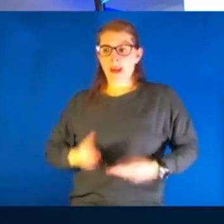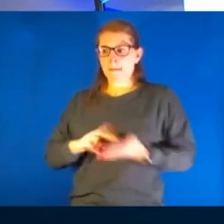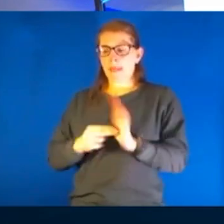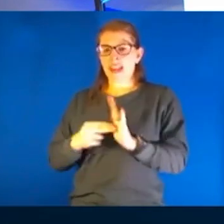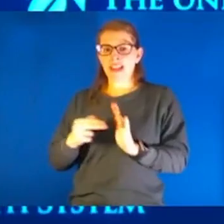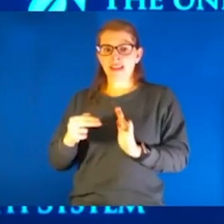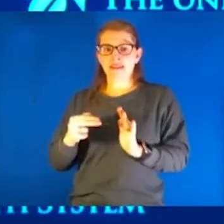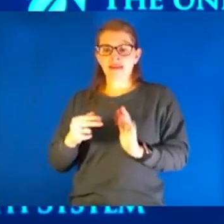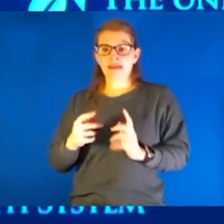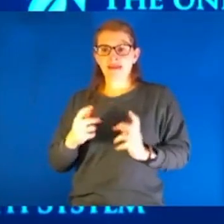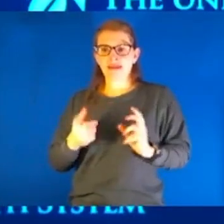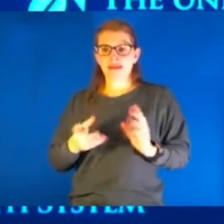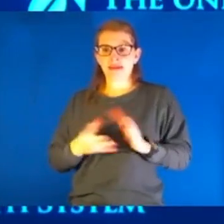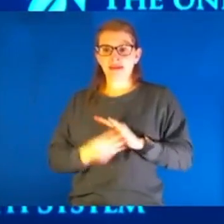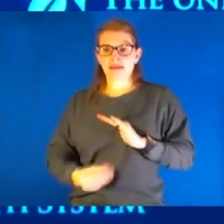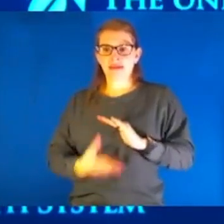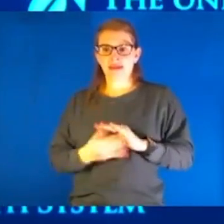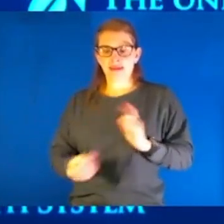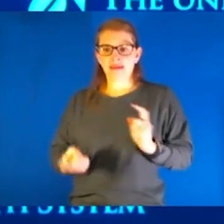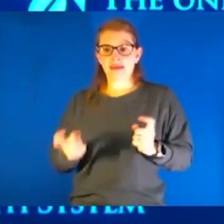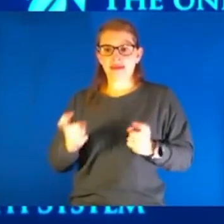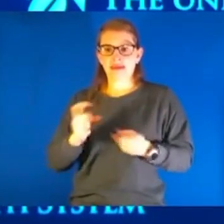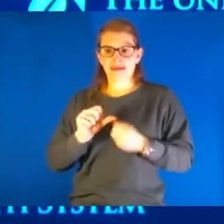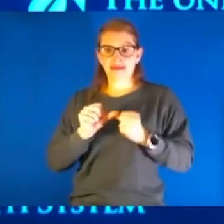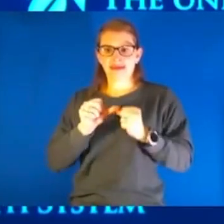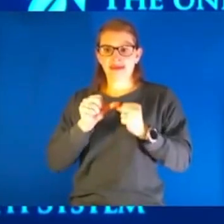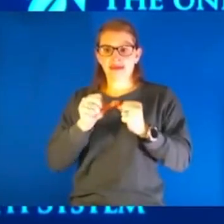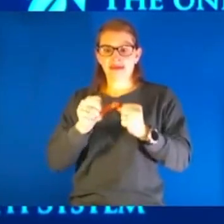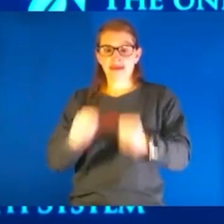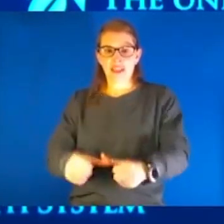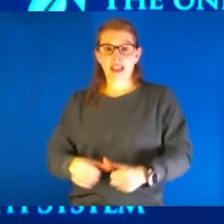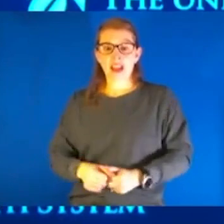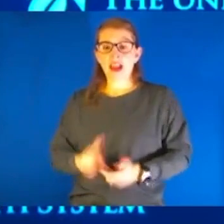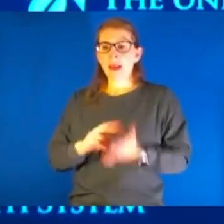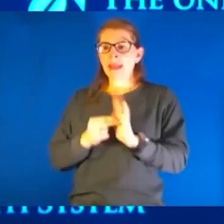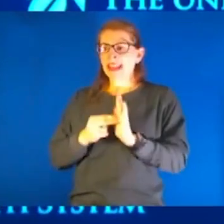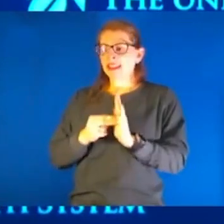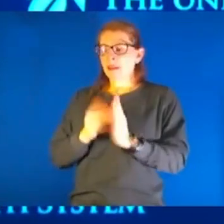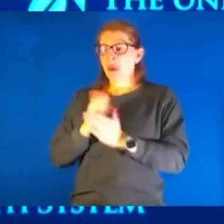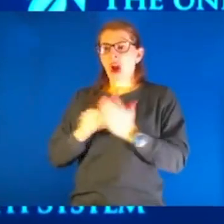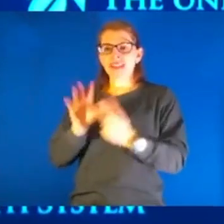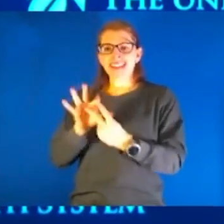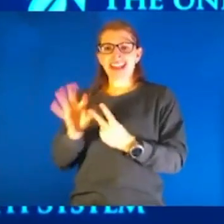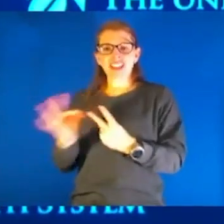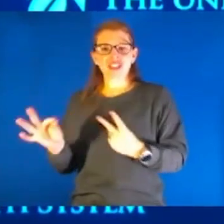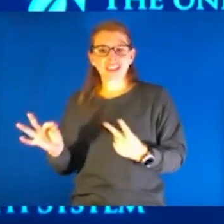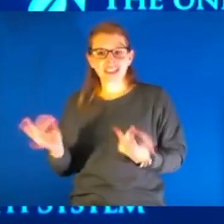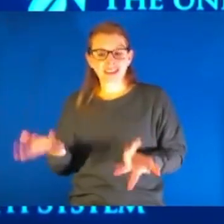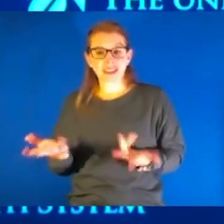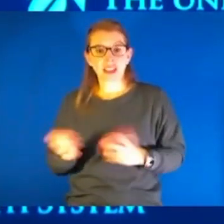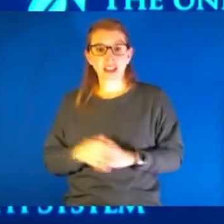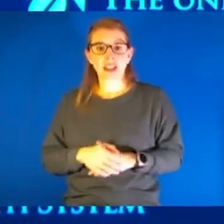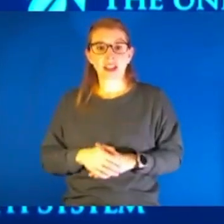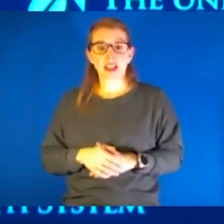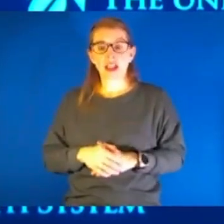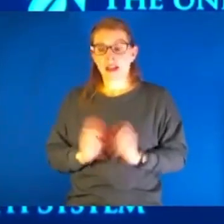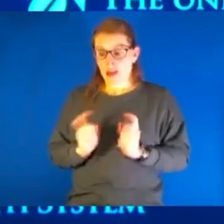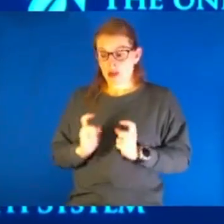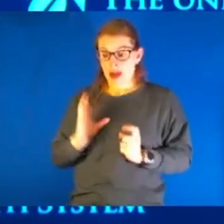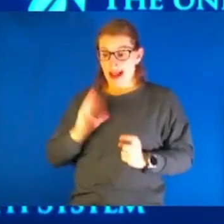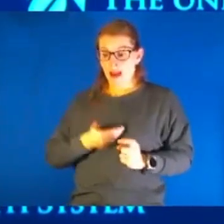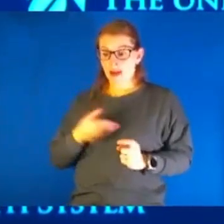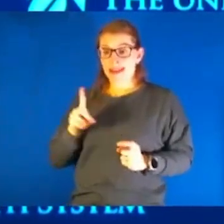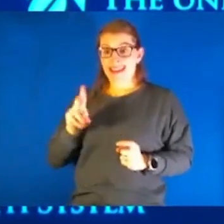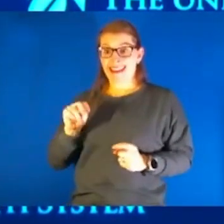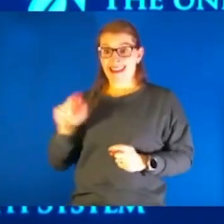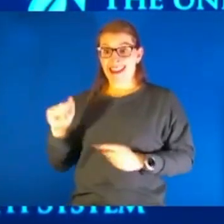they are a mechanism of selection, and so you alter our DNA just as you've altered through the